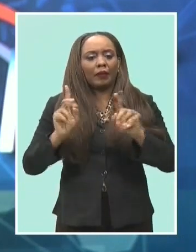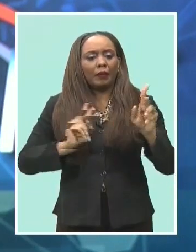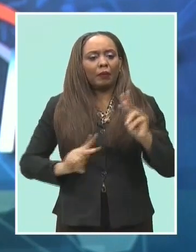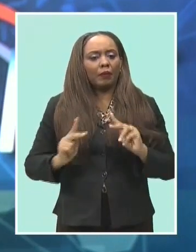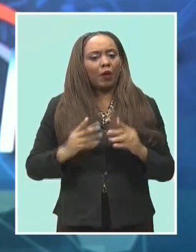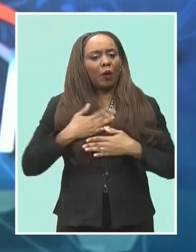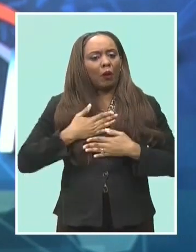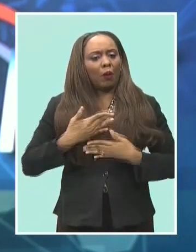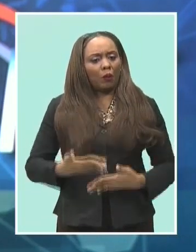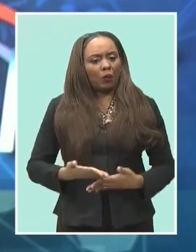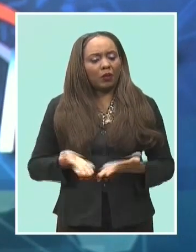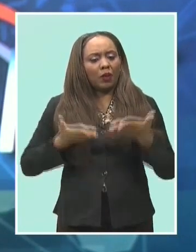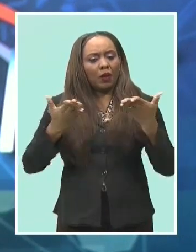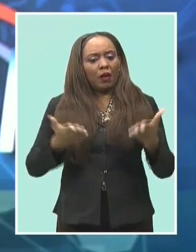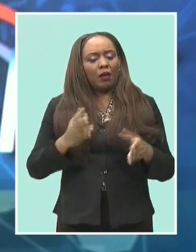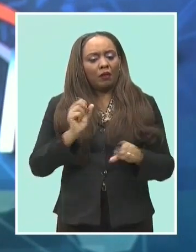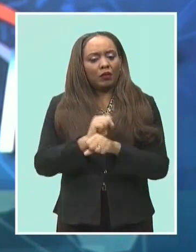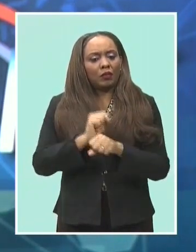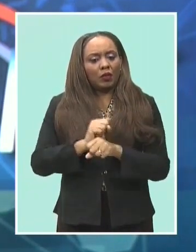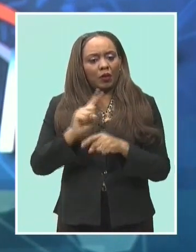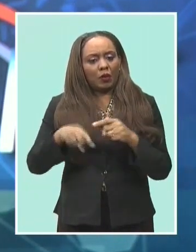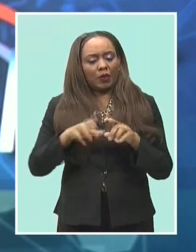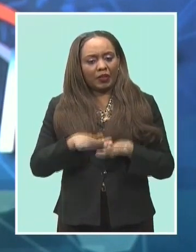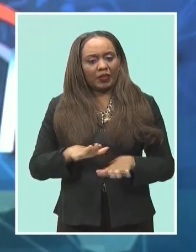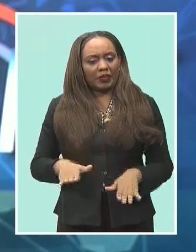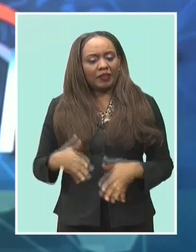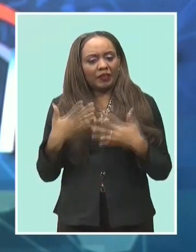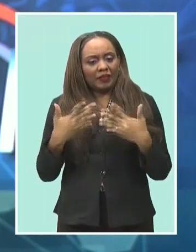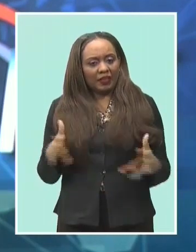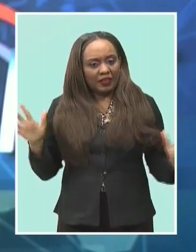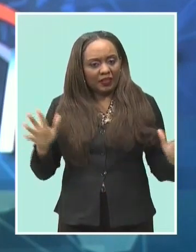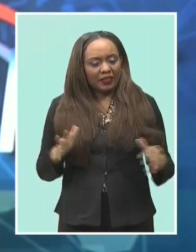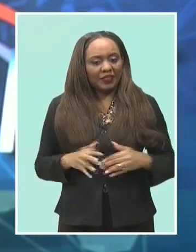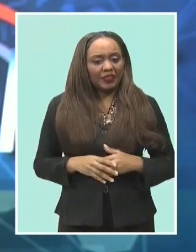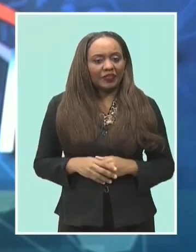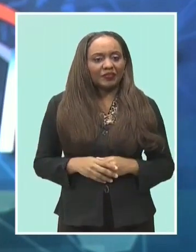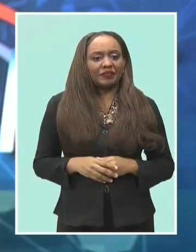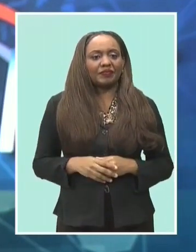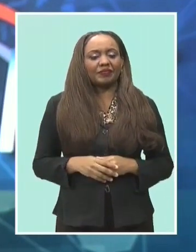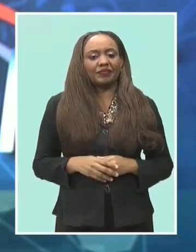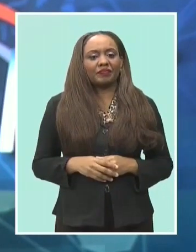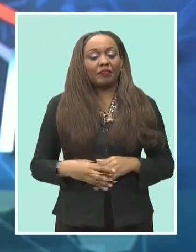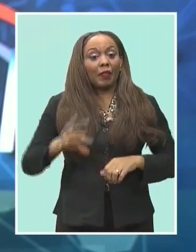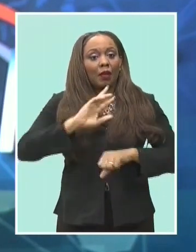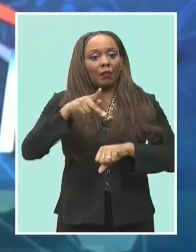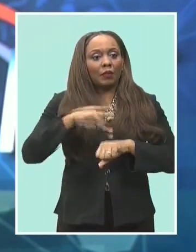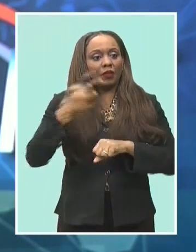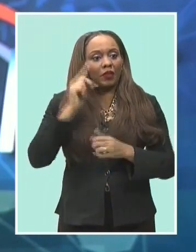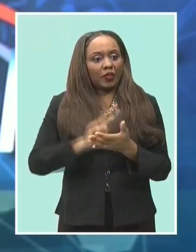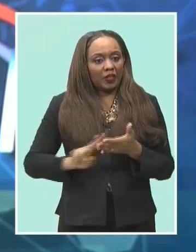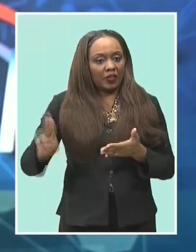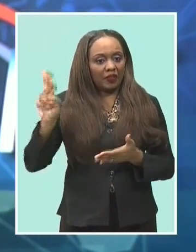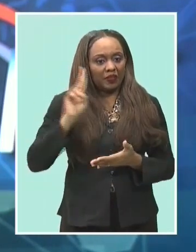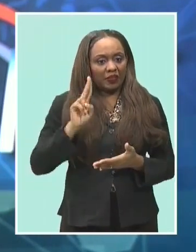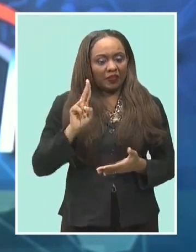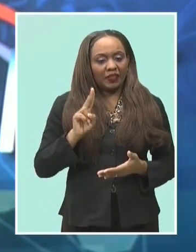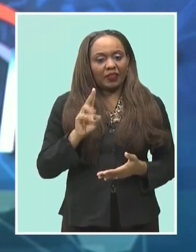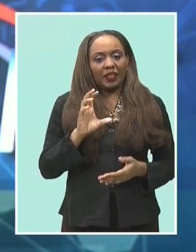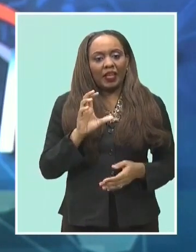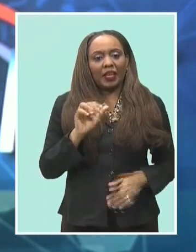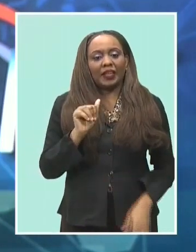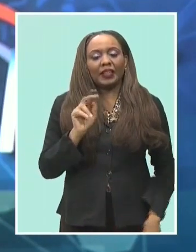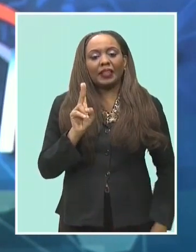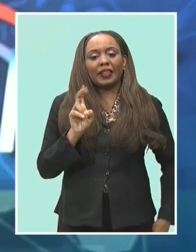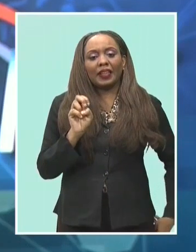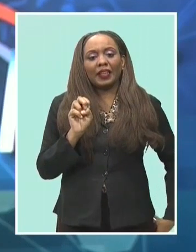expressed a willingness to offer job attachment to interested students. Principal of the University of the West Indies Cave